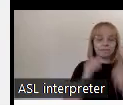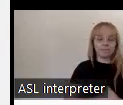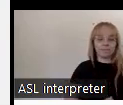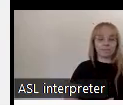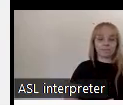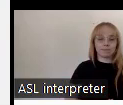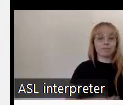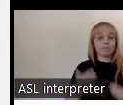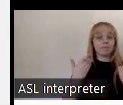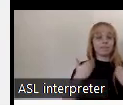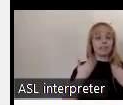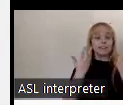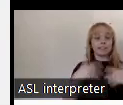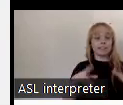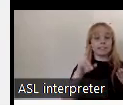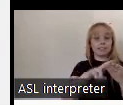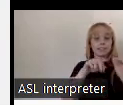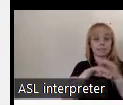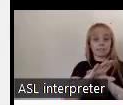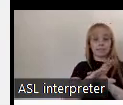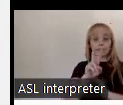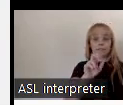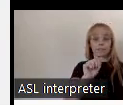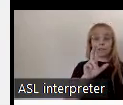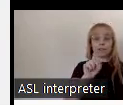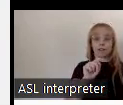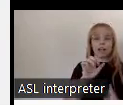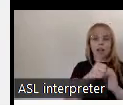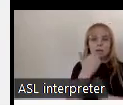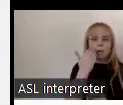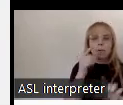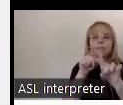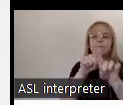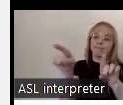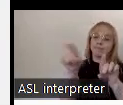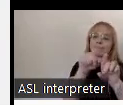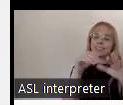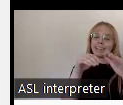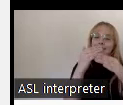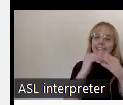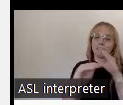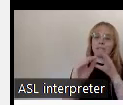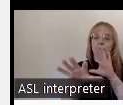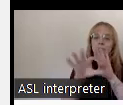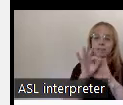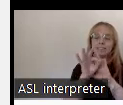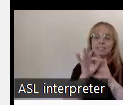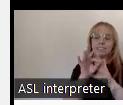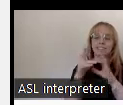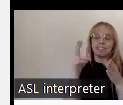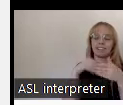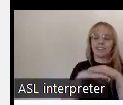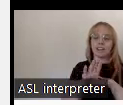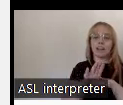have logged into the vault. And how do we know this? Because here's the email that I chose to use for logging in. Note that it